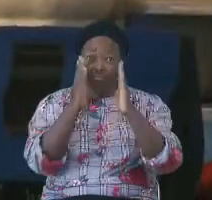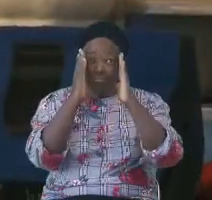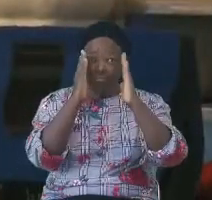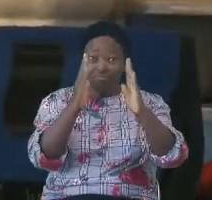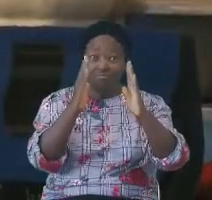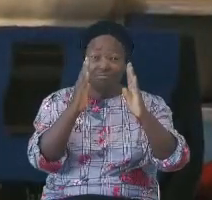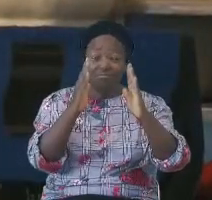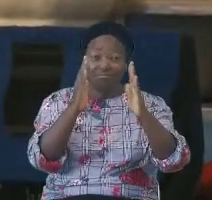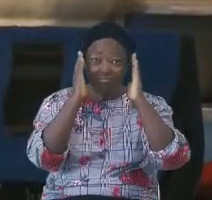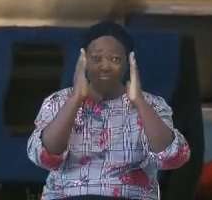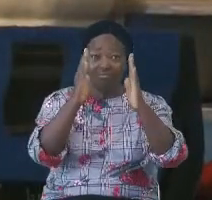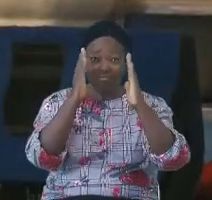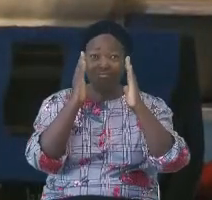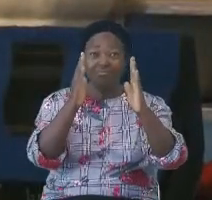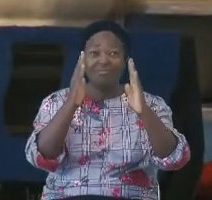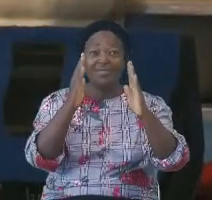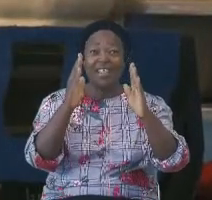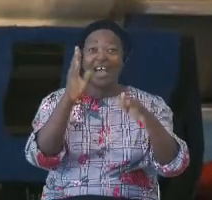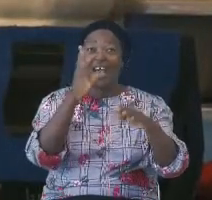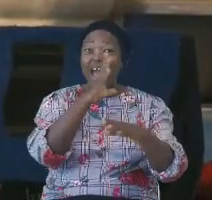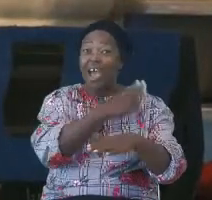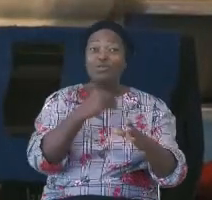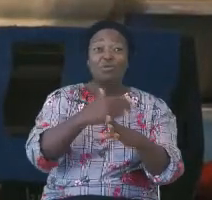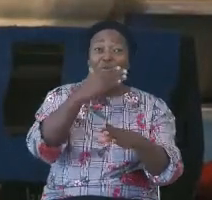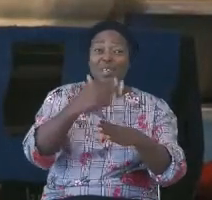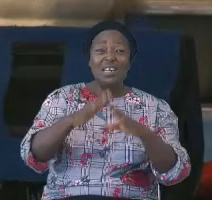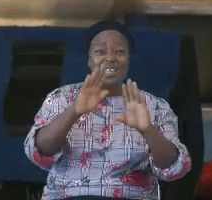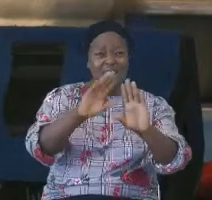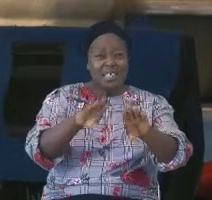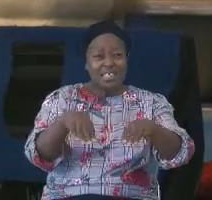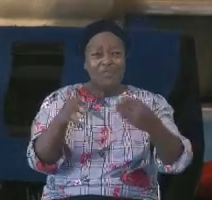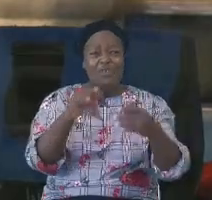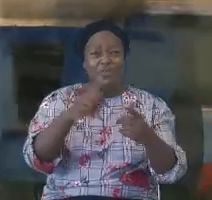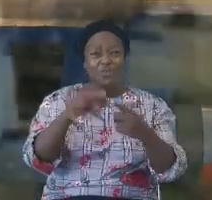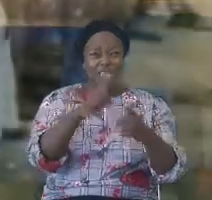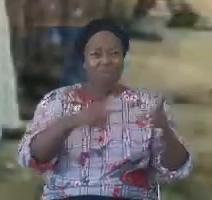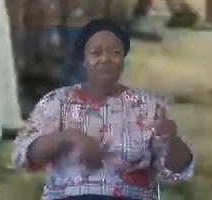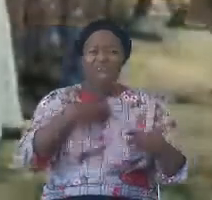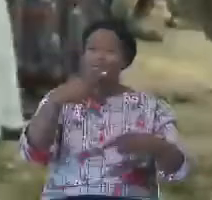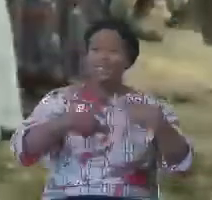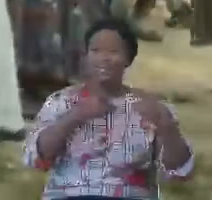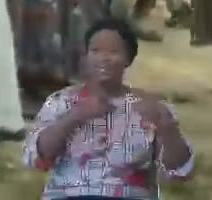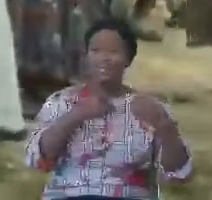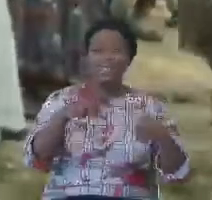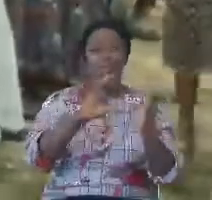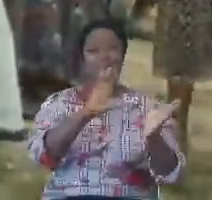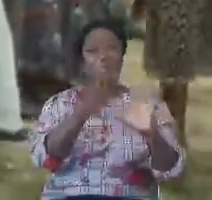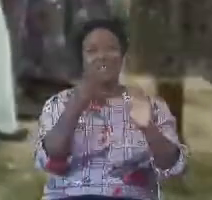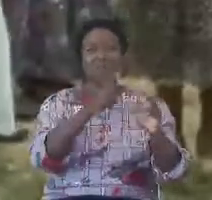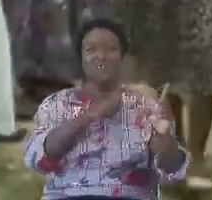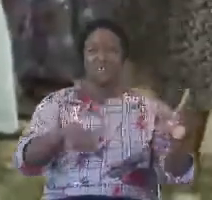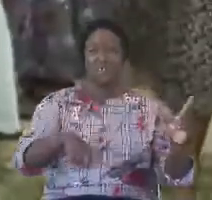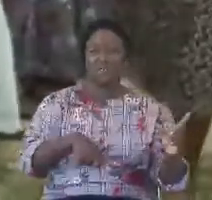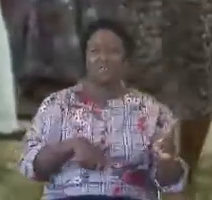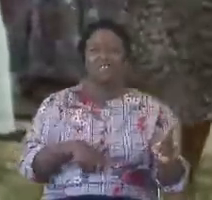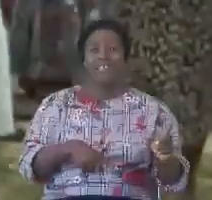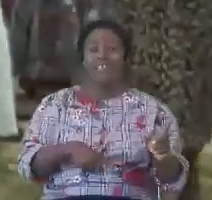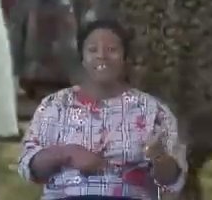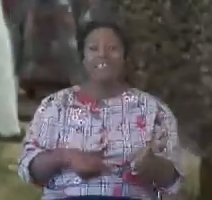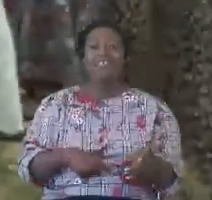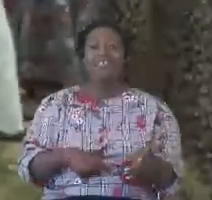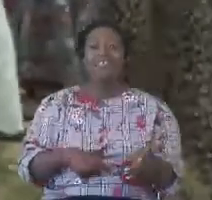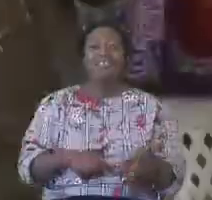calm cool collected consecrated and totally giving to the